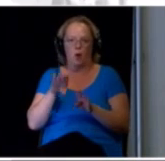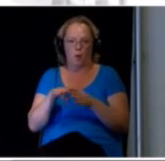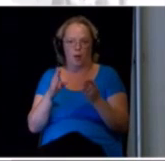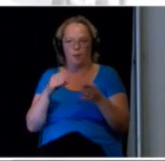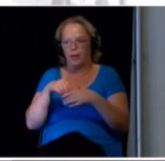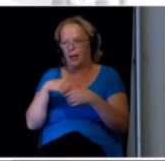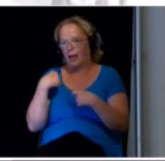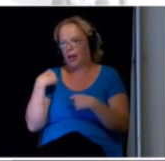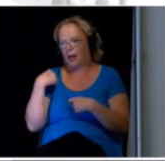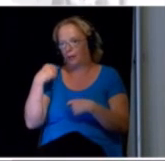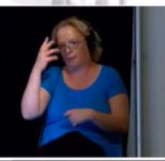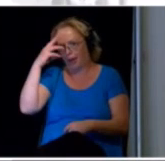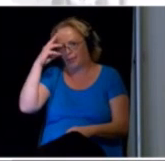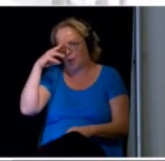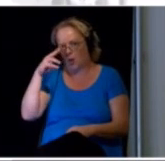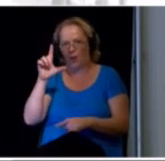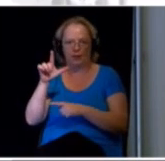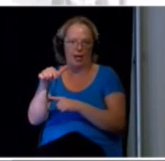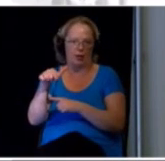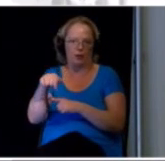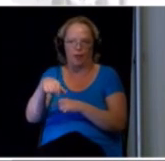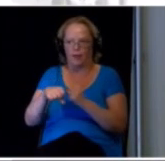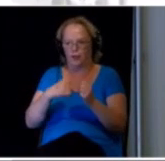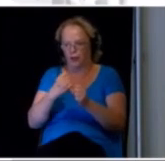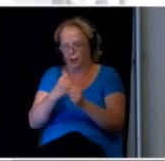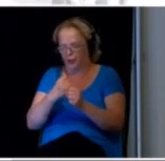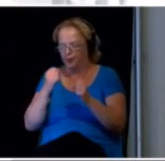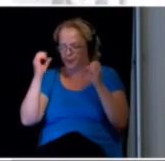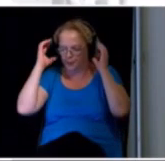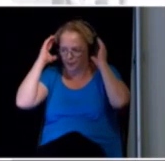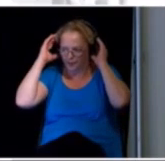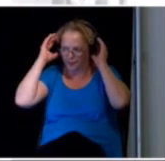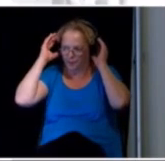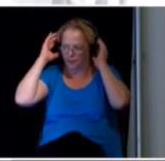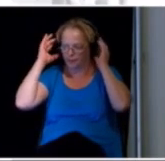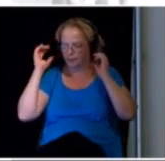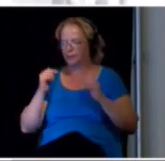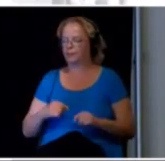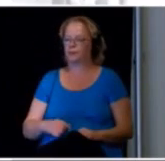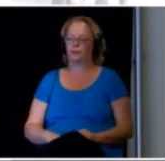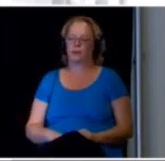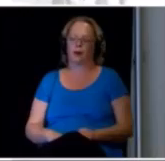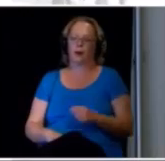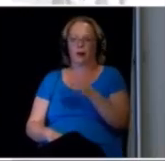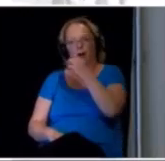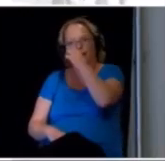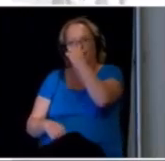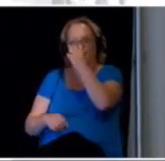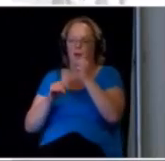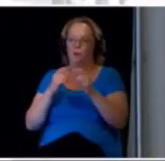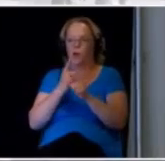Mexico later this year. So, yeah, it's properly be North American.